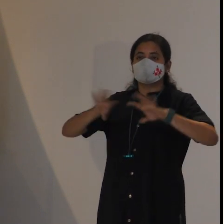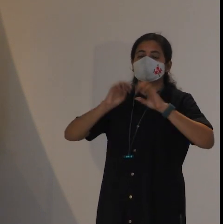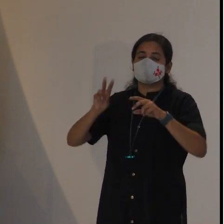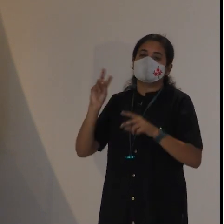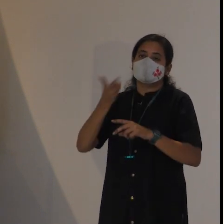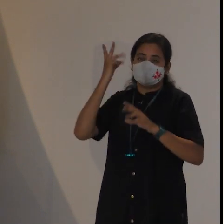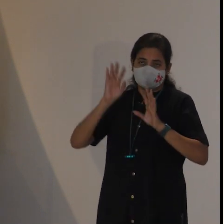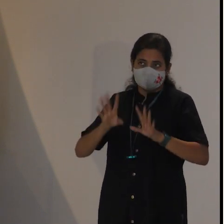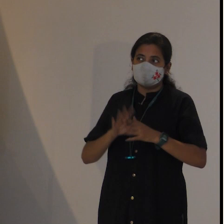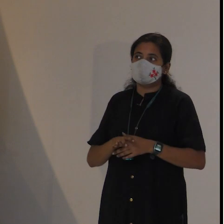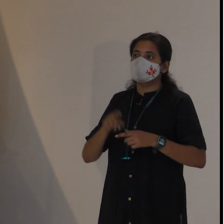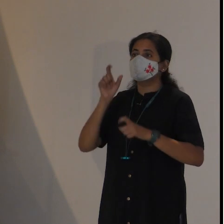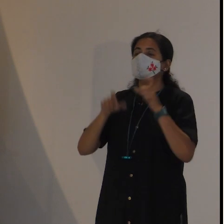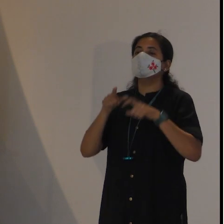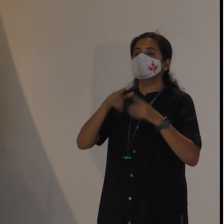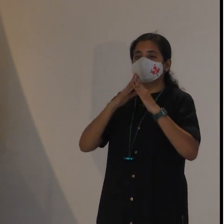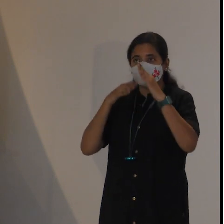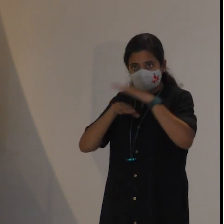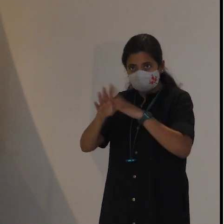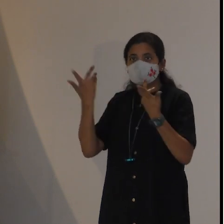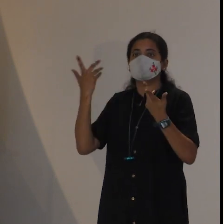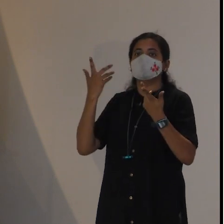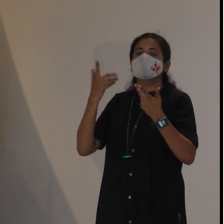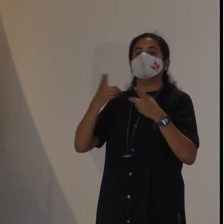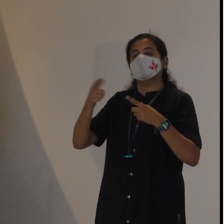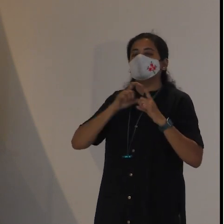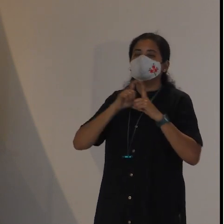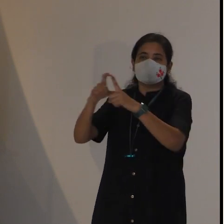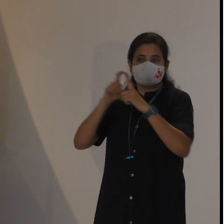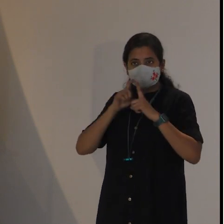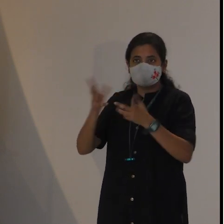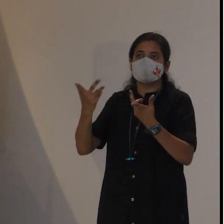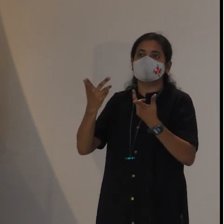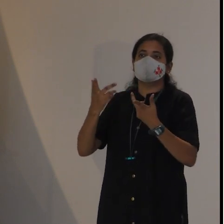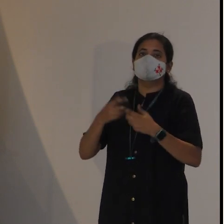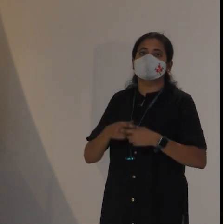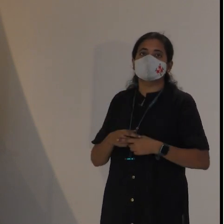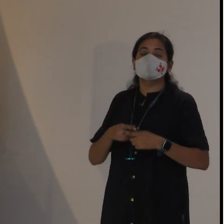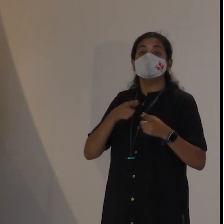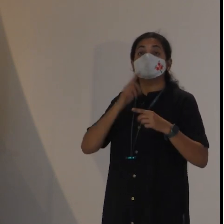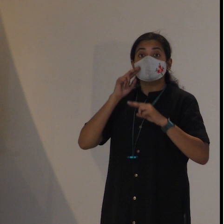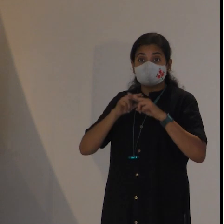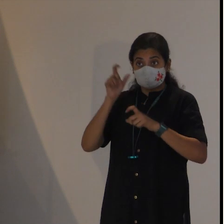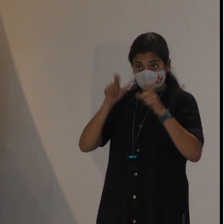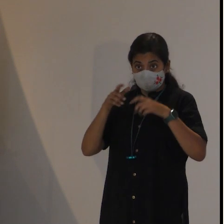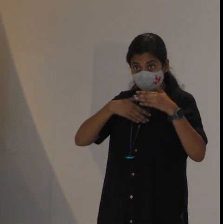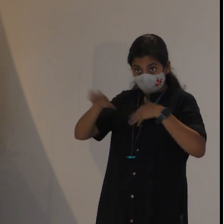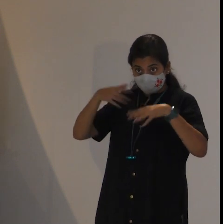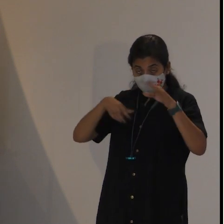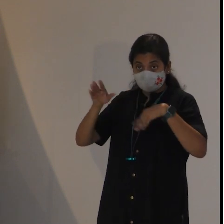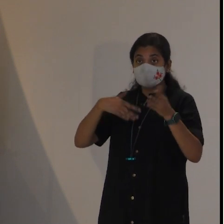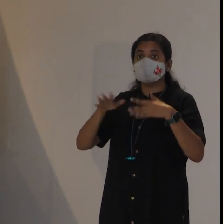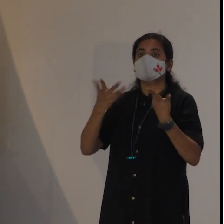to. So people are doing them at home, on their commute. Bangalore is famous for its traffic. And if you're like me, while you're